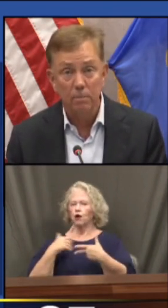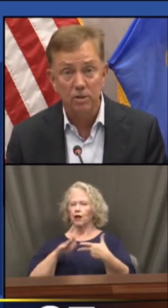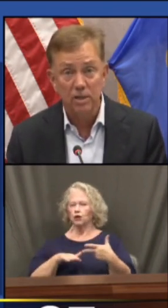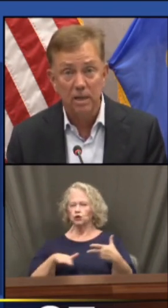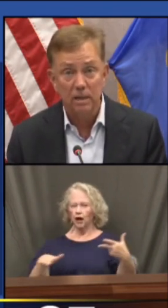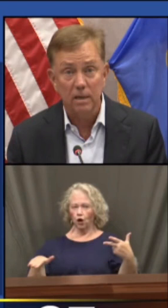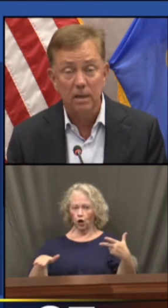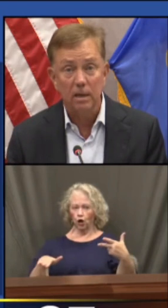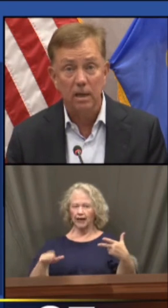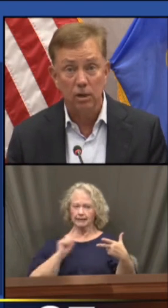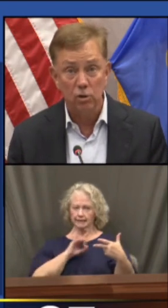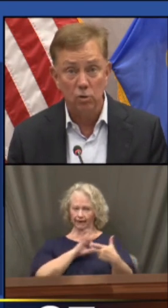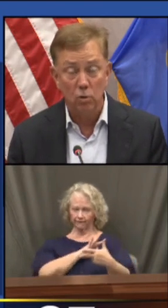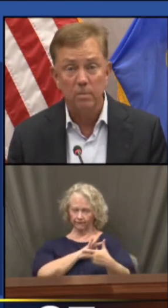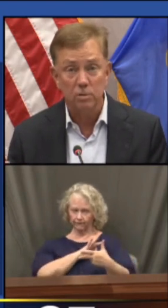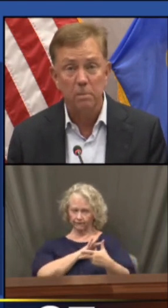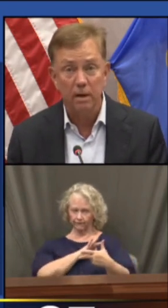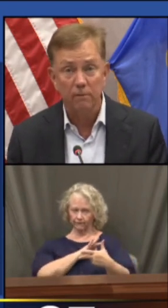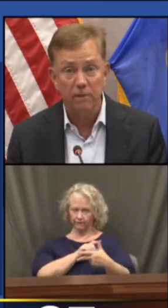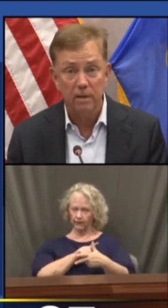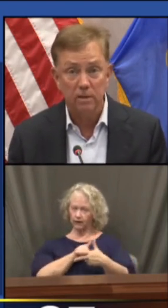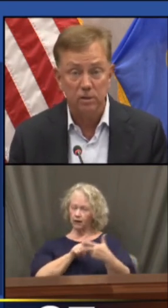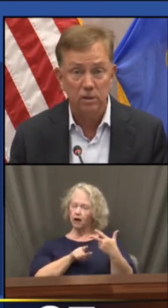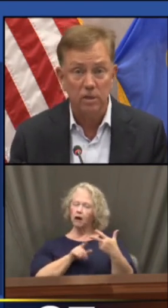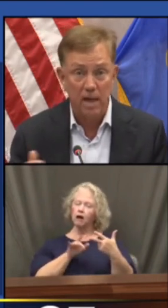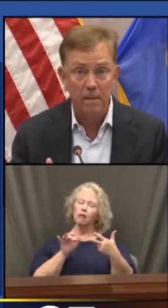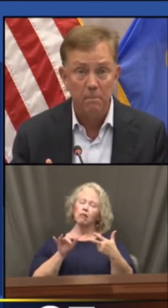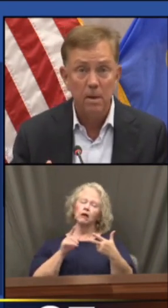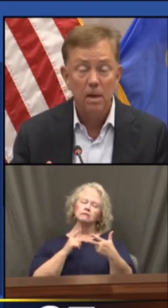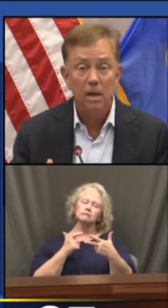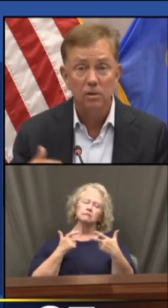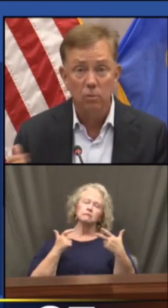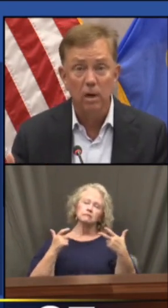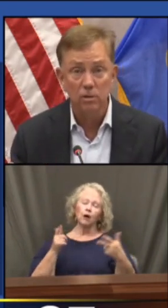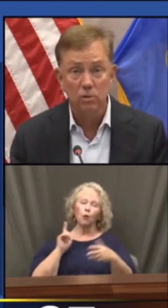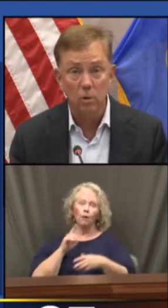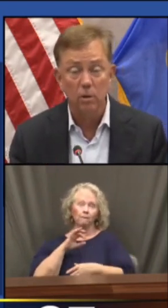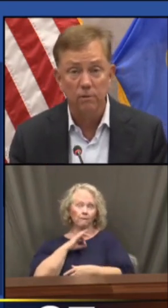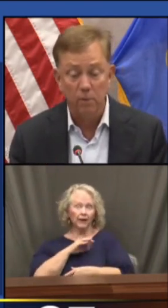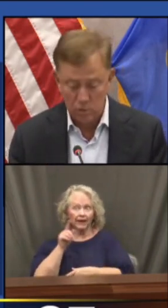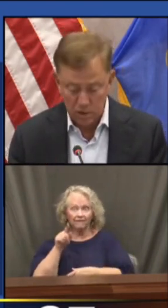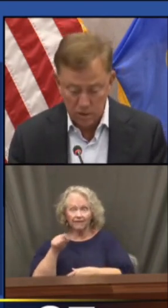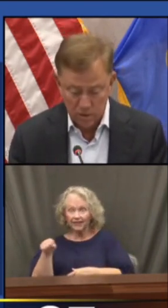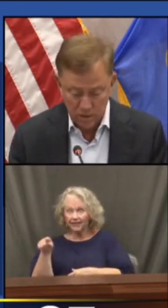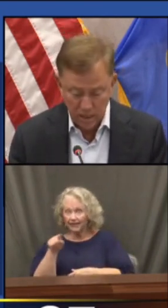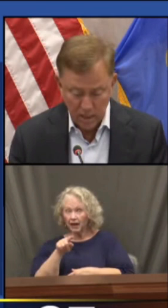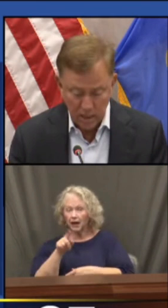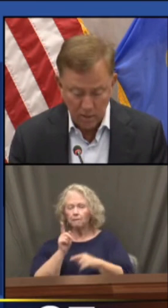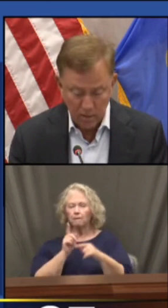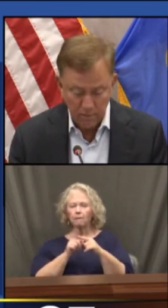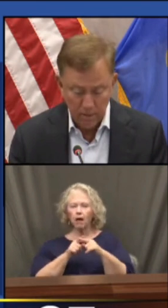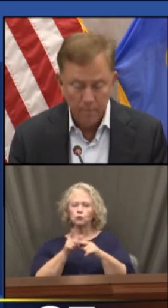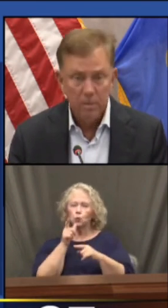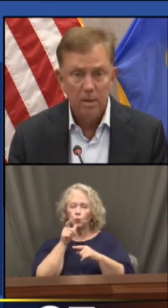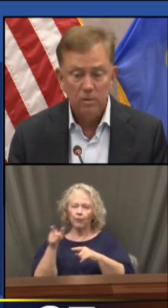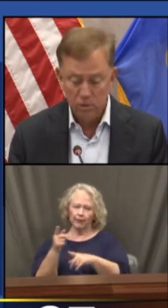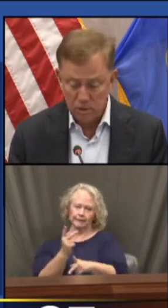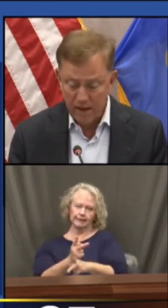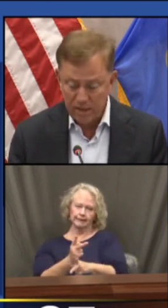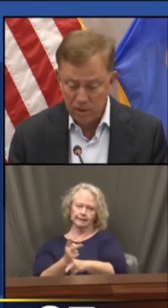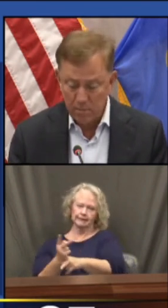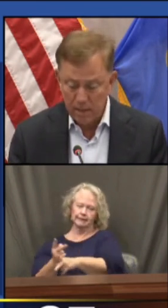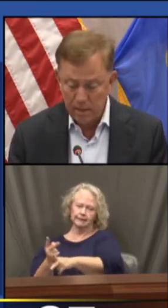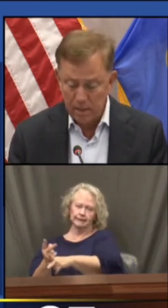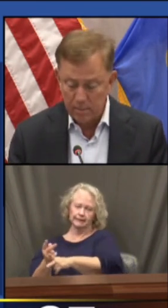going to represent an enormous benefit to them as well as to all the folks that they're taking care of. So